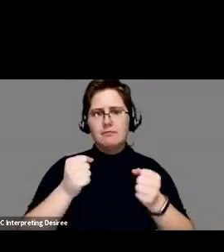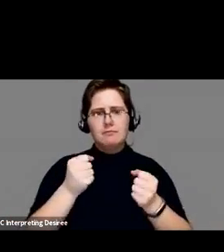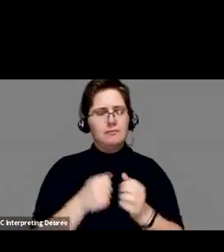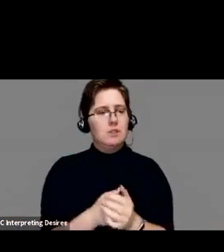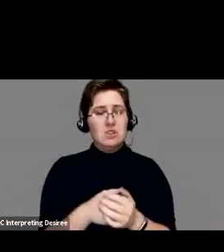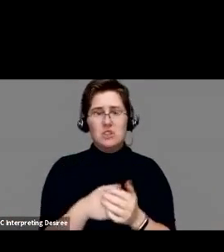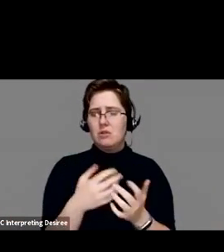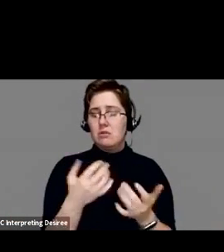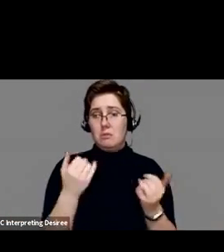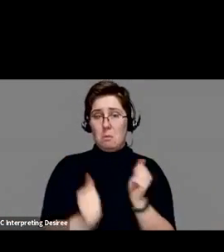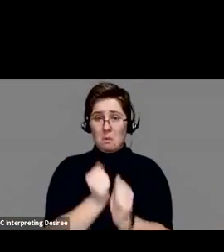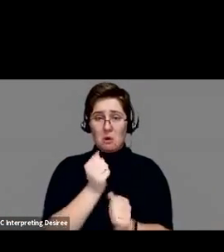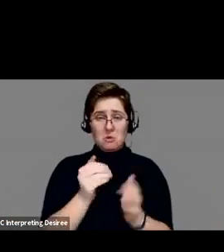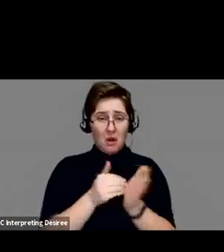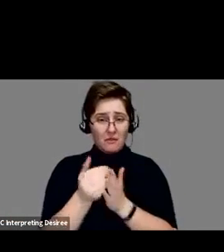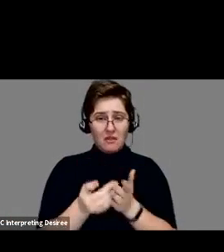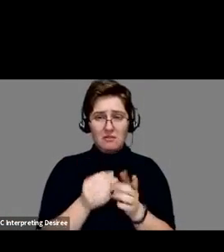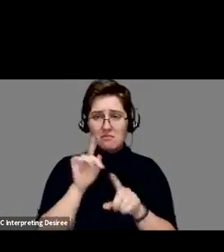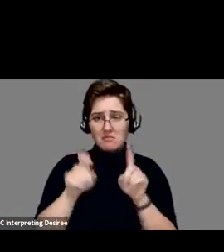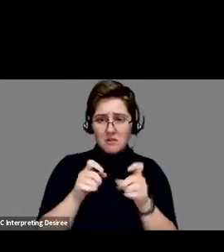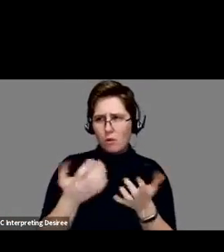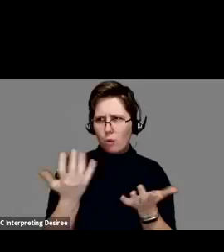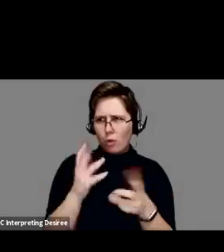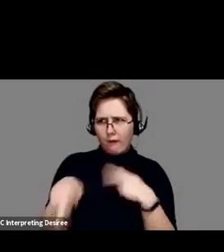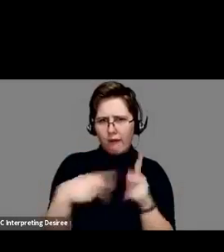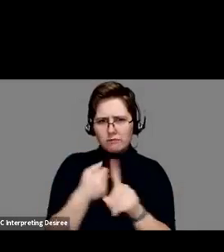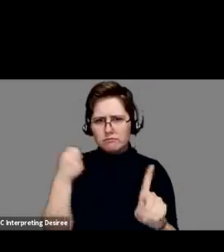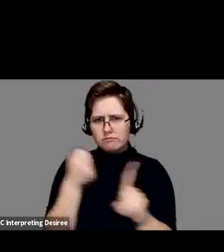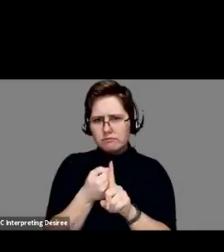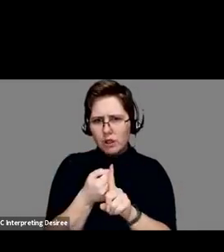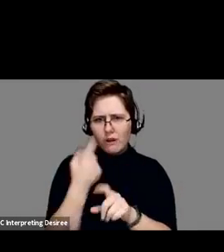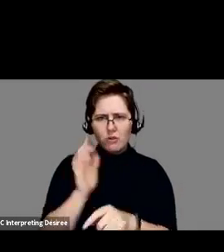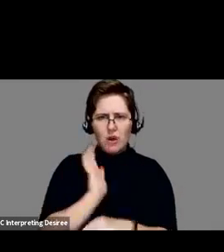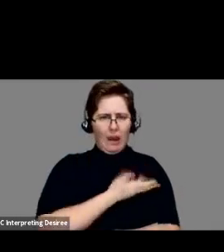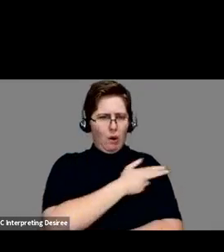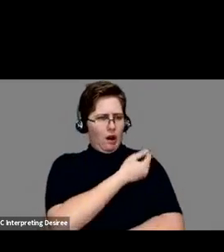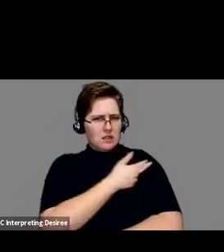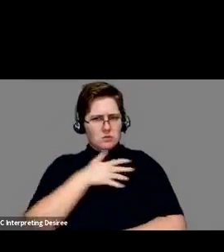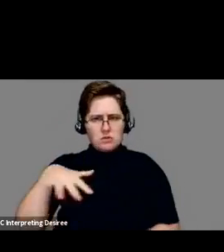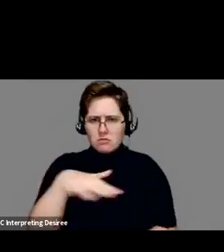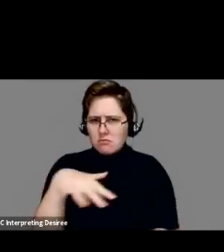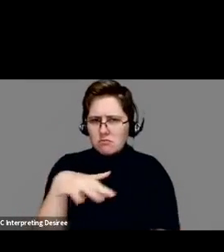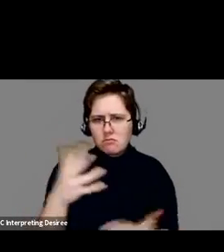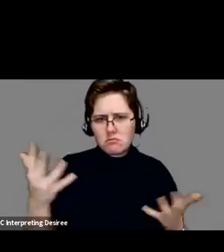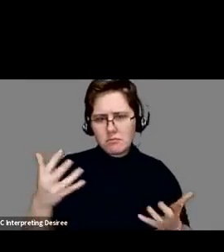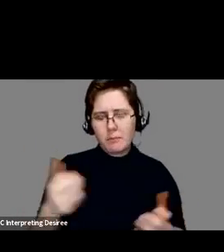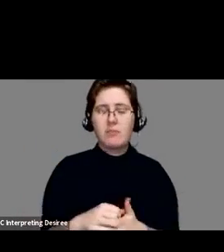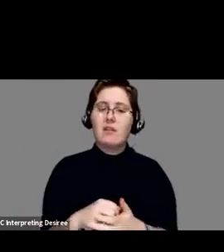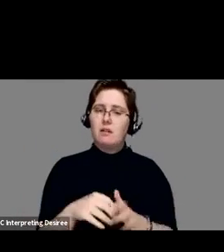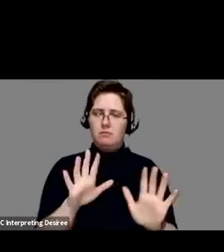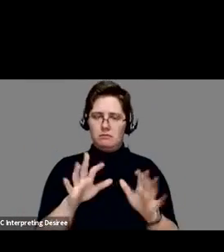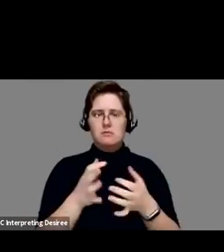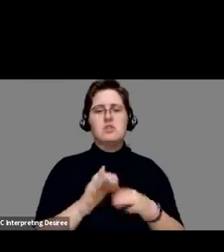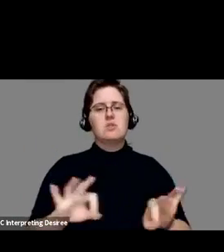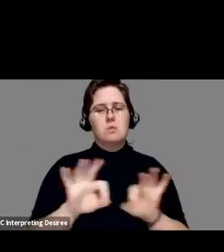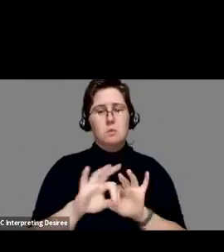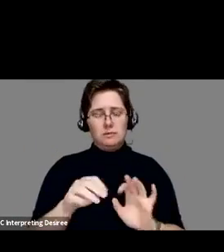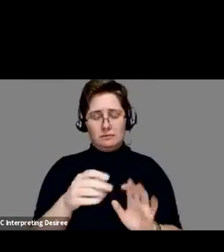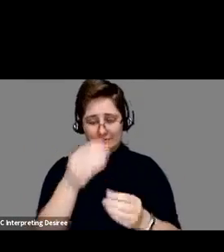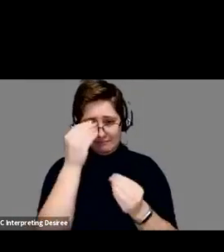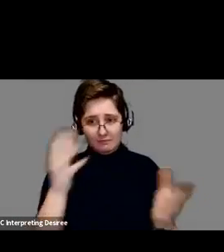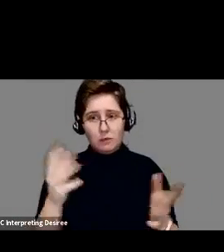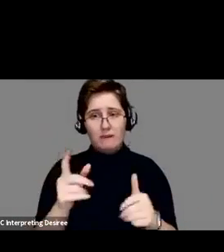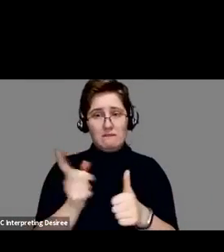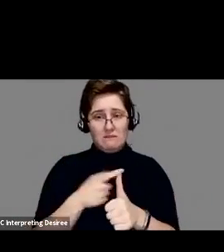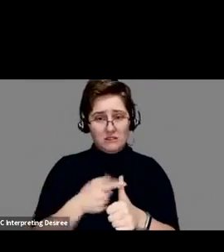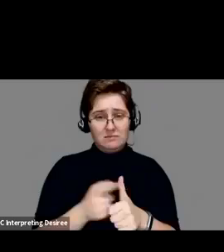impact COVID has had in our hospitals in the local community. And I think it's really first important to point out that by far and